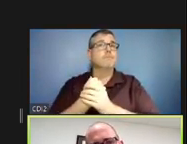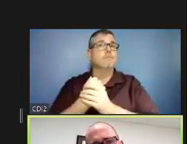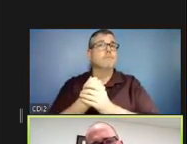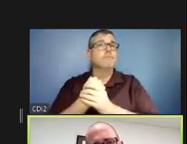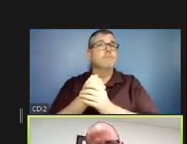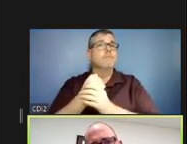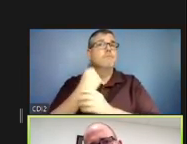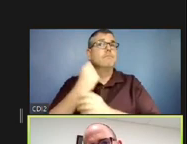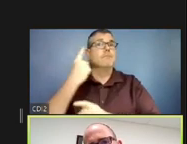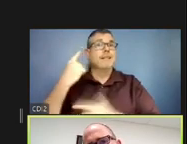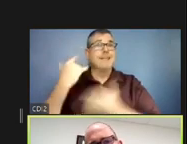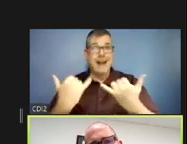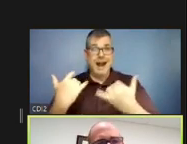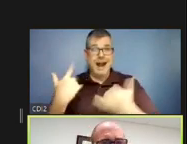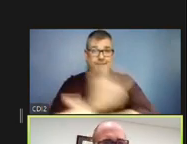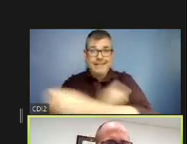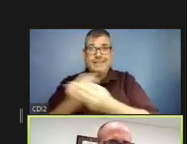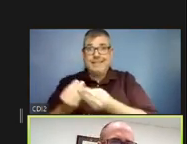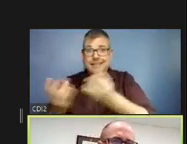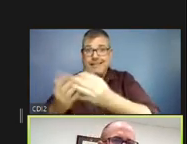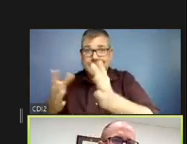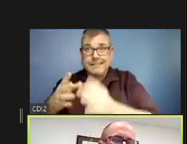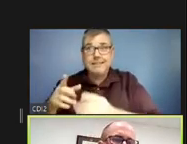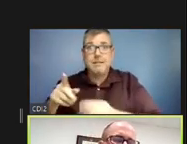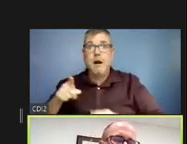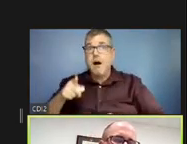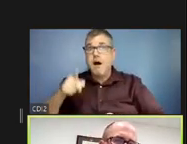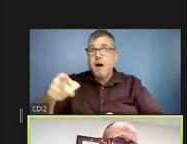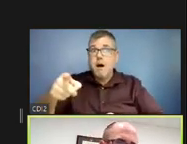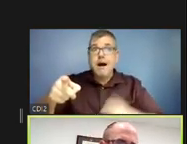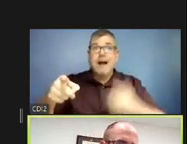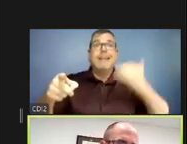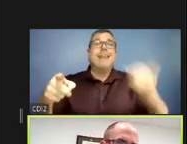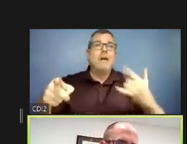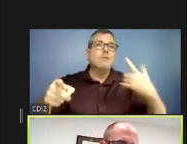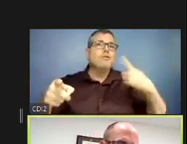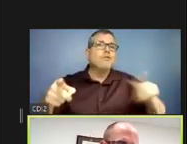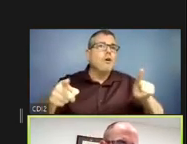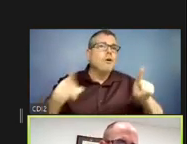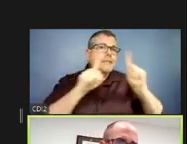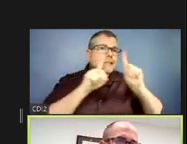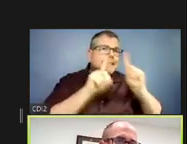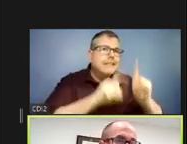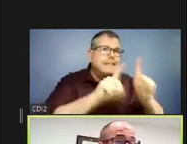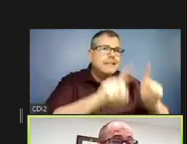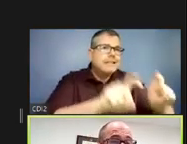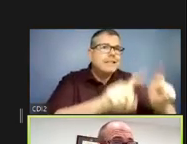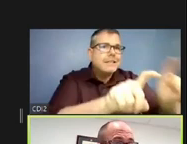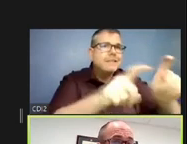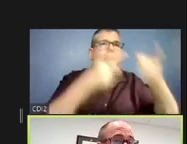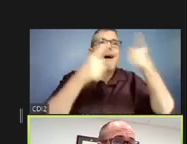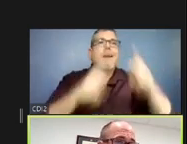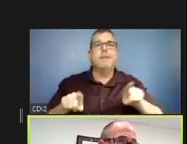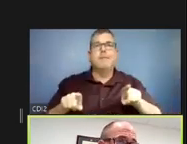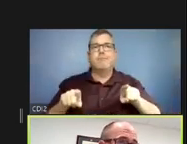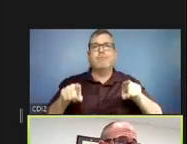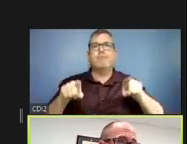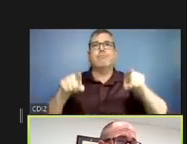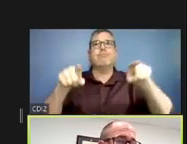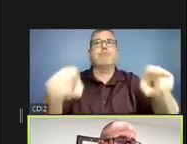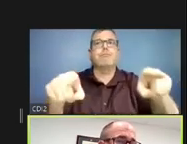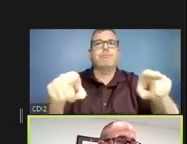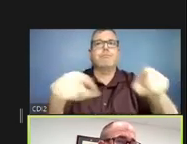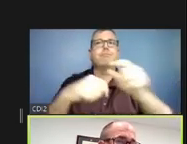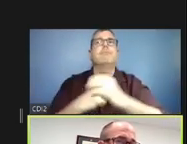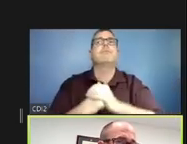government provided. For Pfizer, they provided their own capital, but for Moderna, the federal government basically backed the product before actually knowing whether